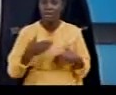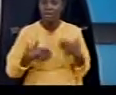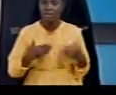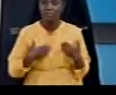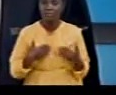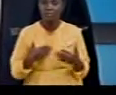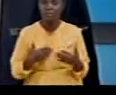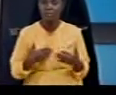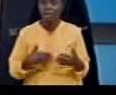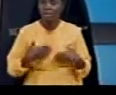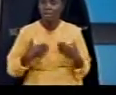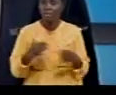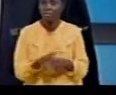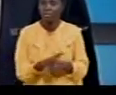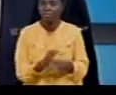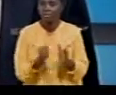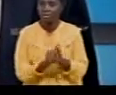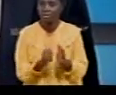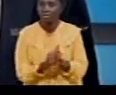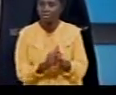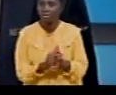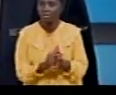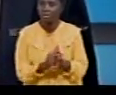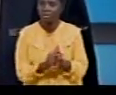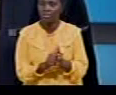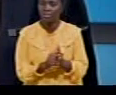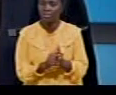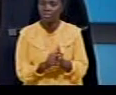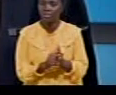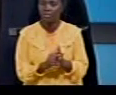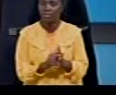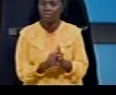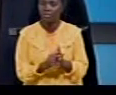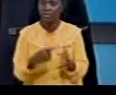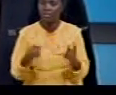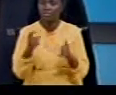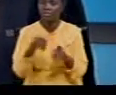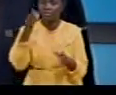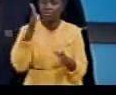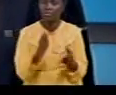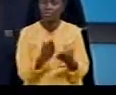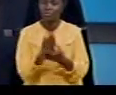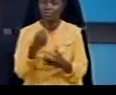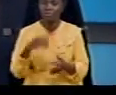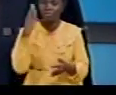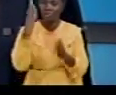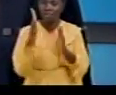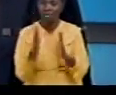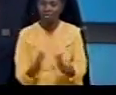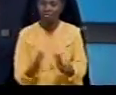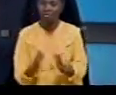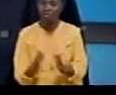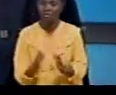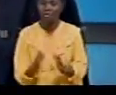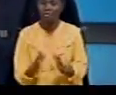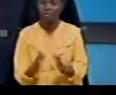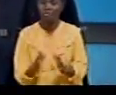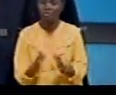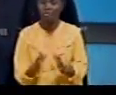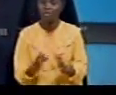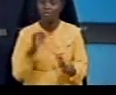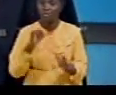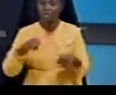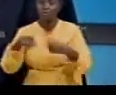joyful that the word of God through our pastor, the convener of GCK, is going